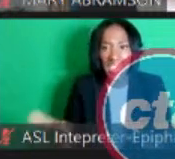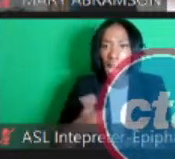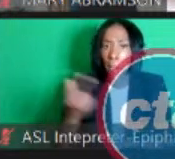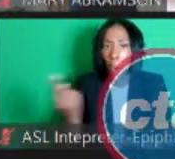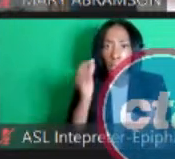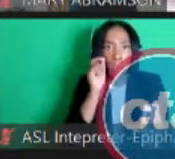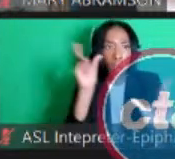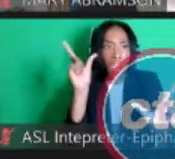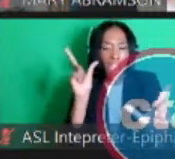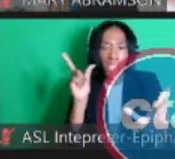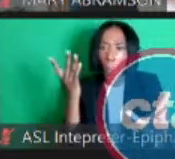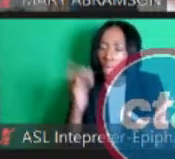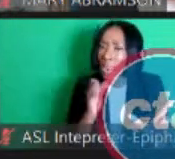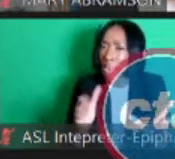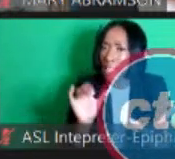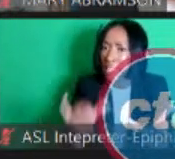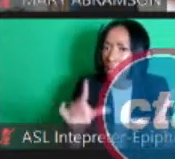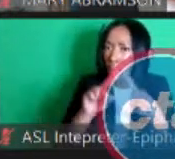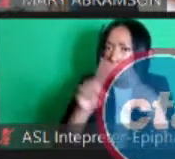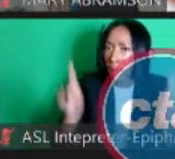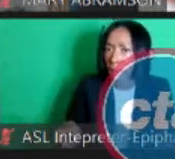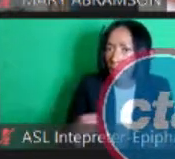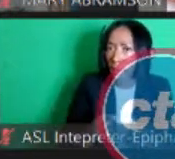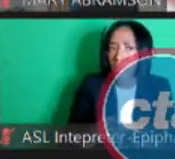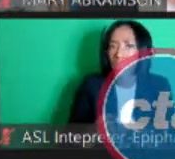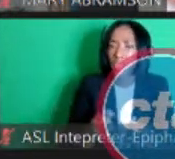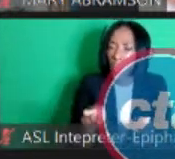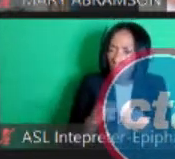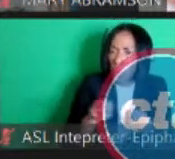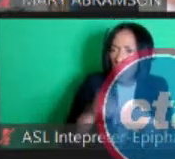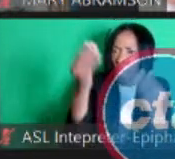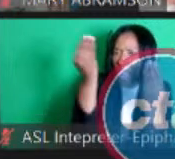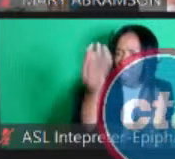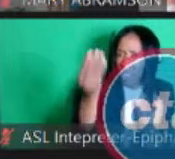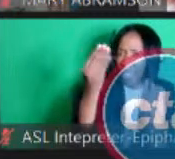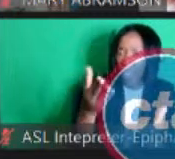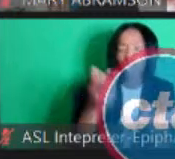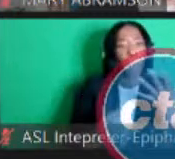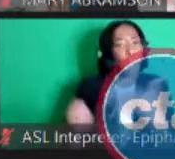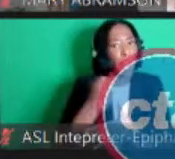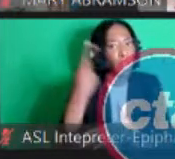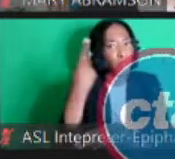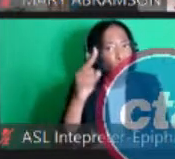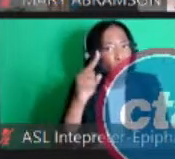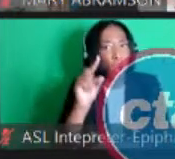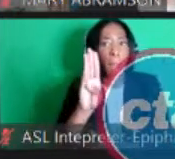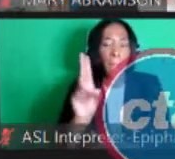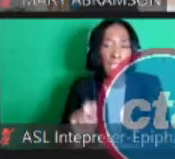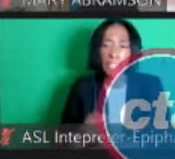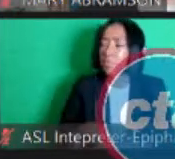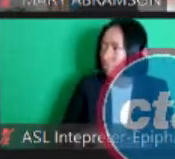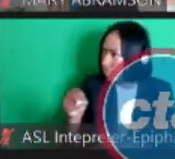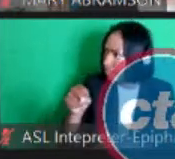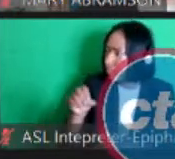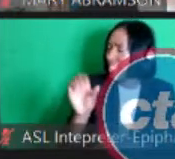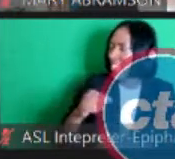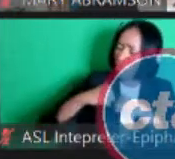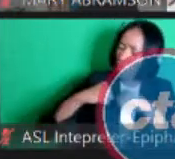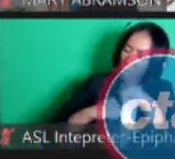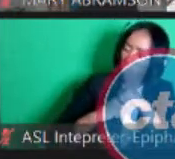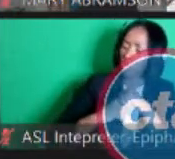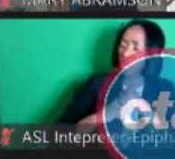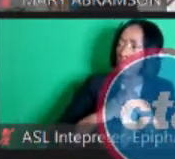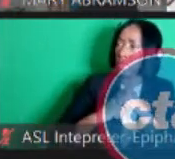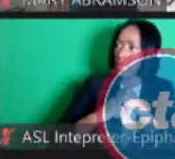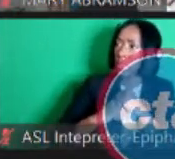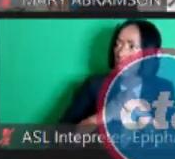have that little level of also education of priority for the buses? Yeah, and I think, the framework is really, the Better Streets for Us framework